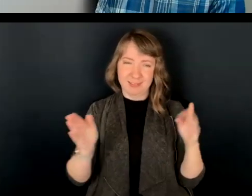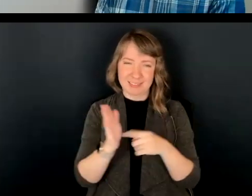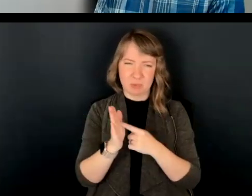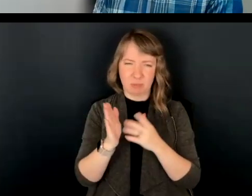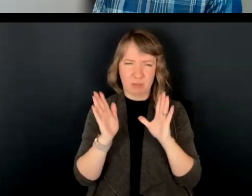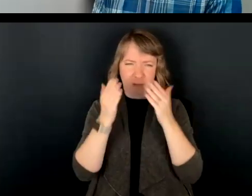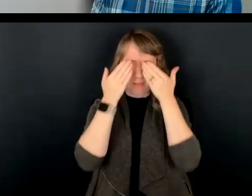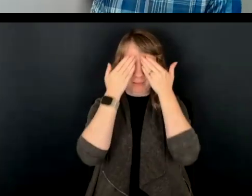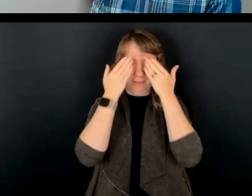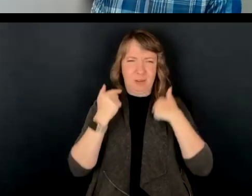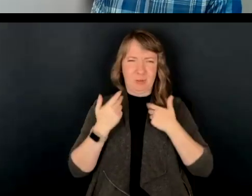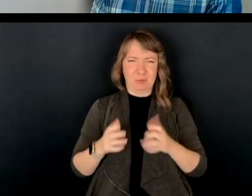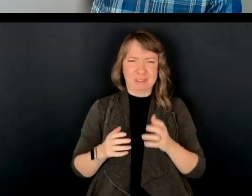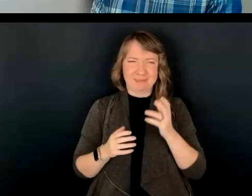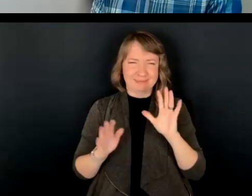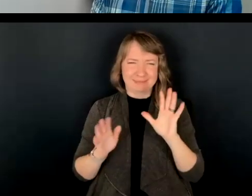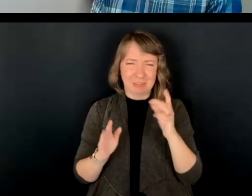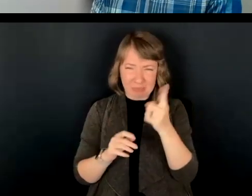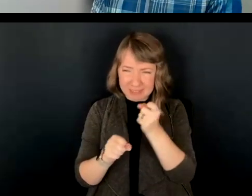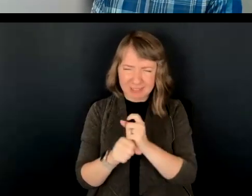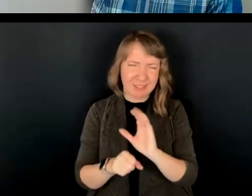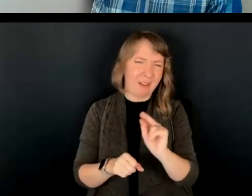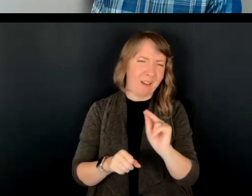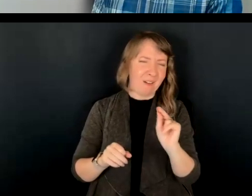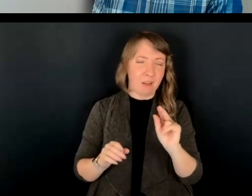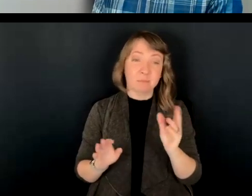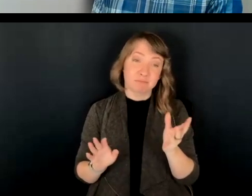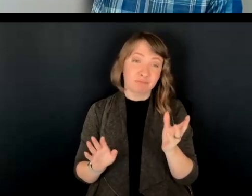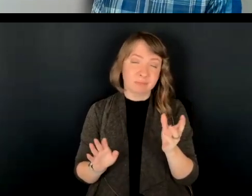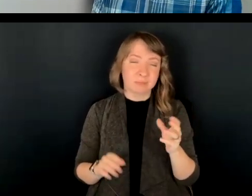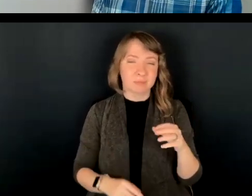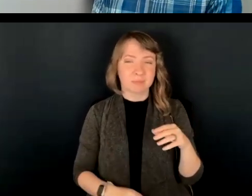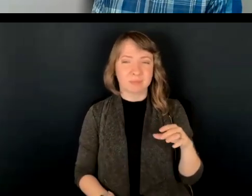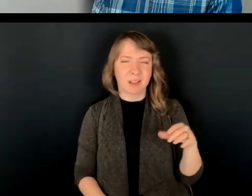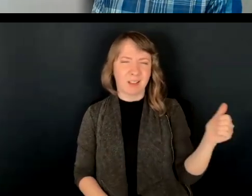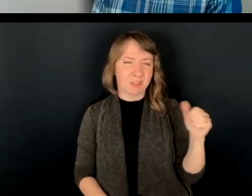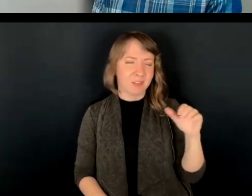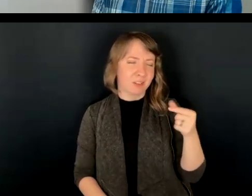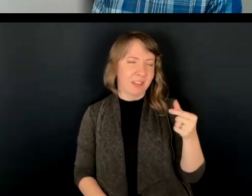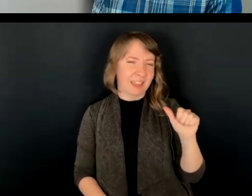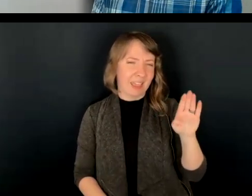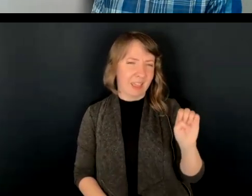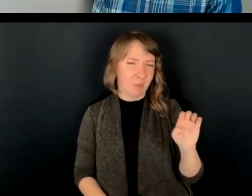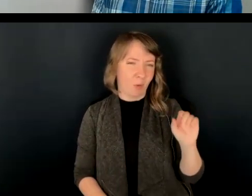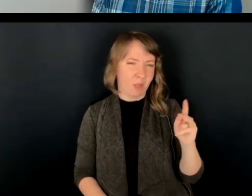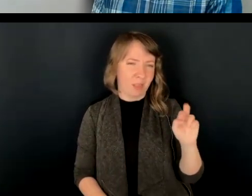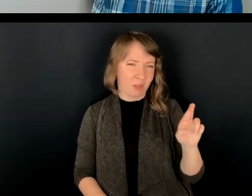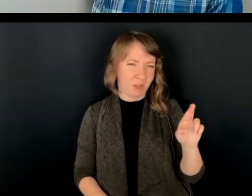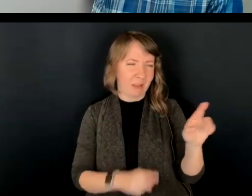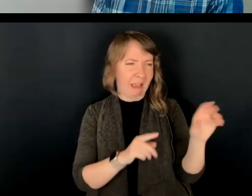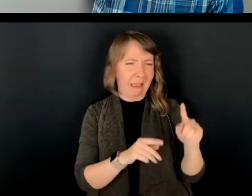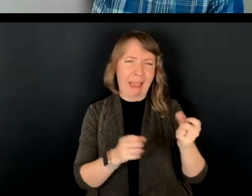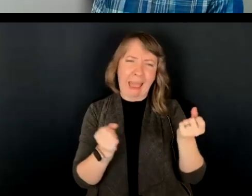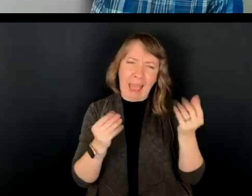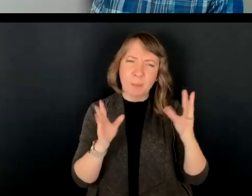really? It takes a whole year? And my colleague, Gabe Kohler, has this phrase, how many meetings does it take to get to the center